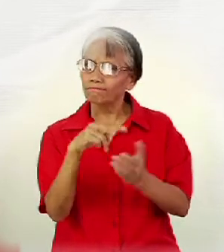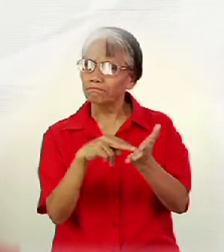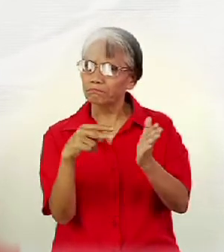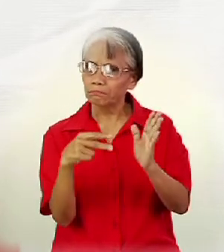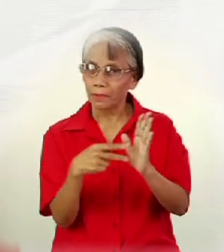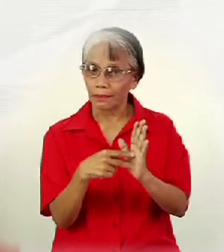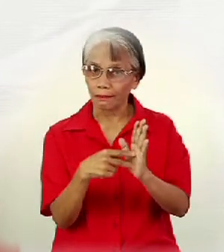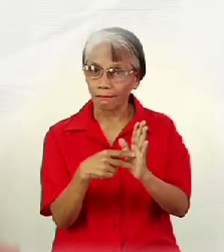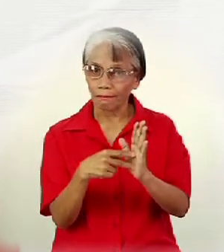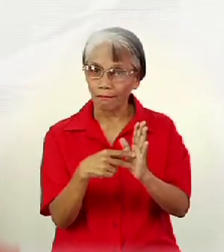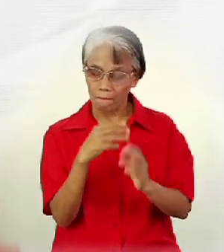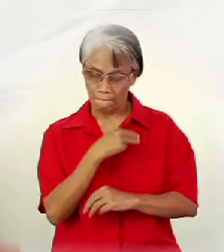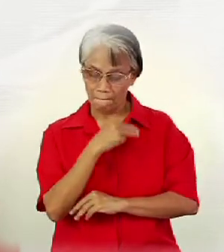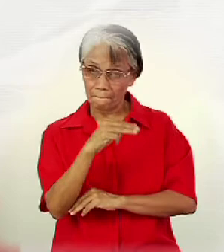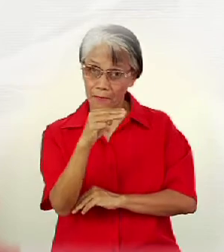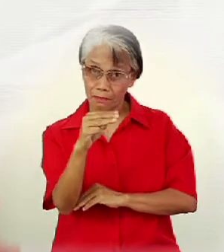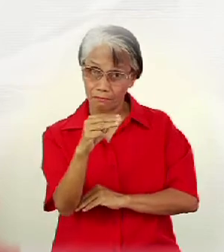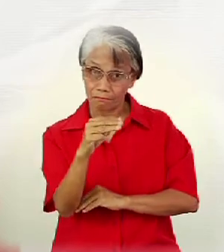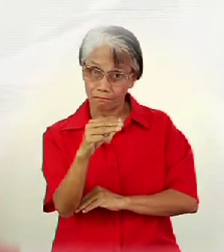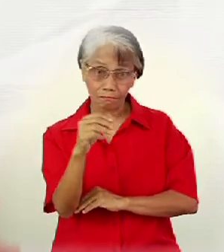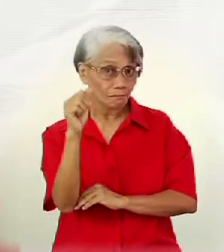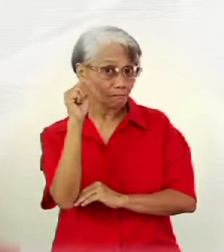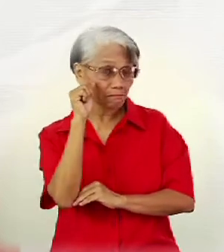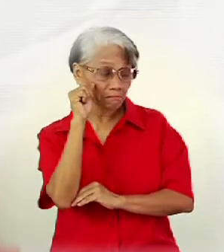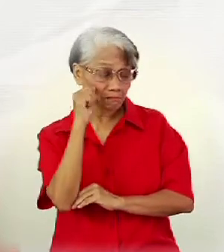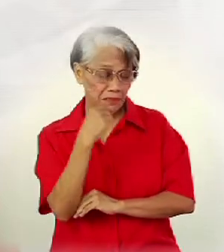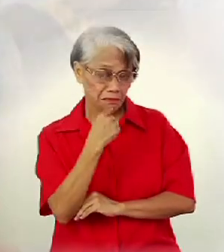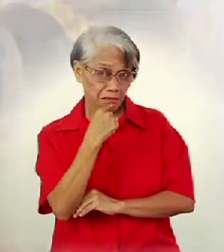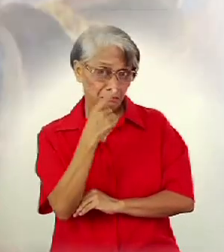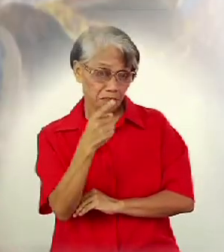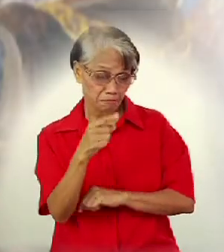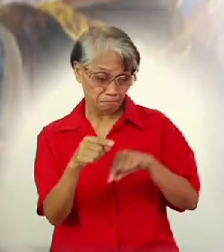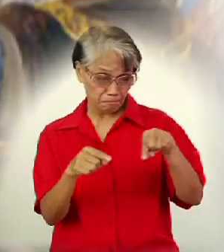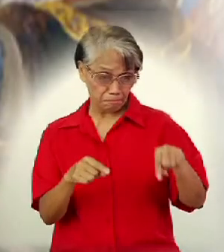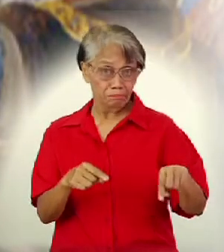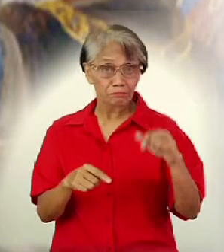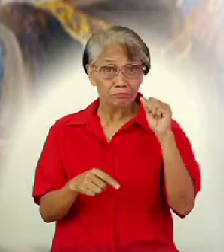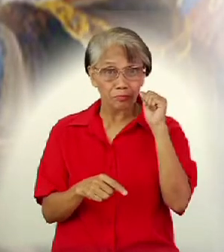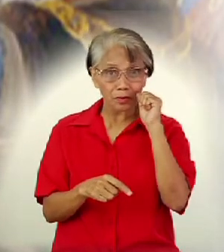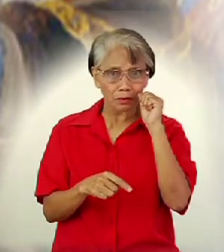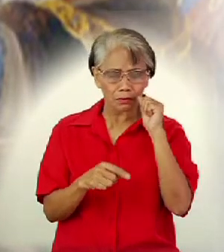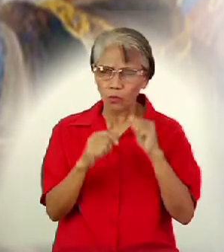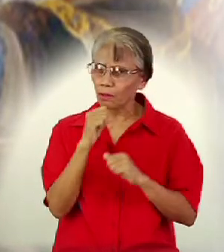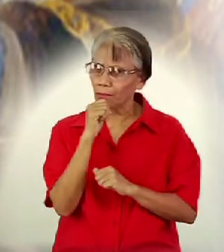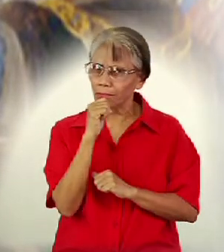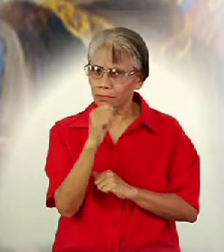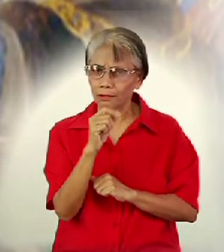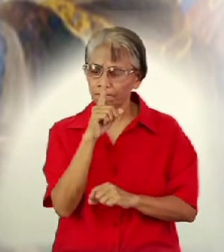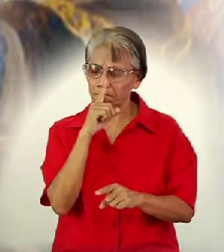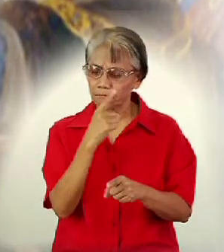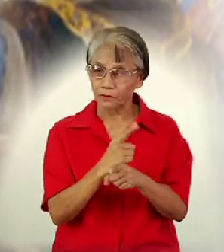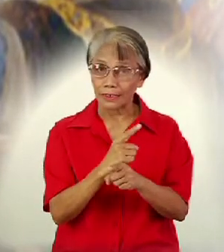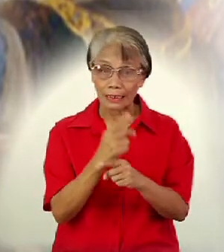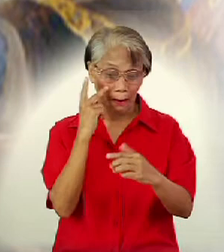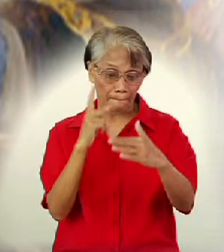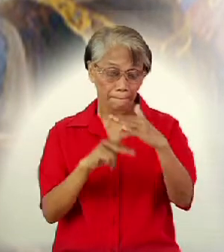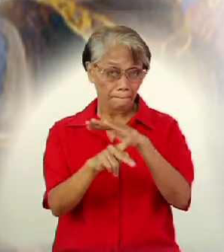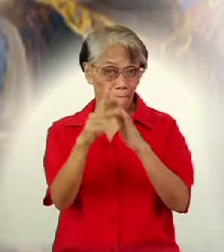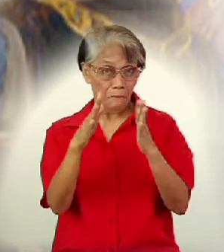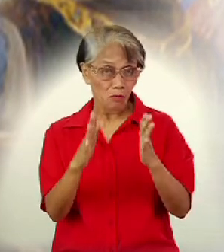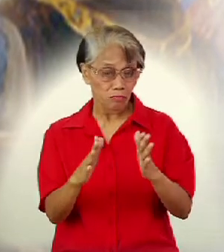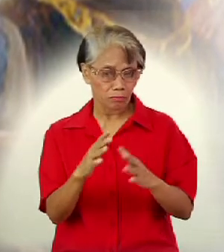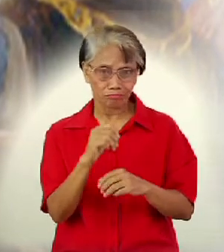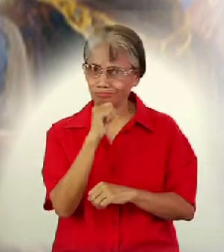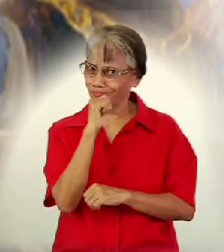about. Amos tells Amaziah that he was not originally a prophet. He does